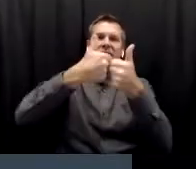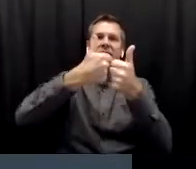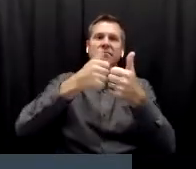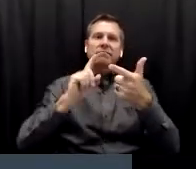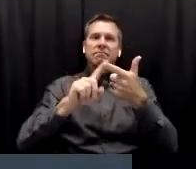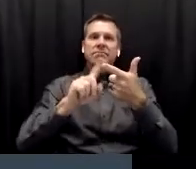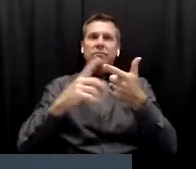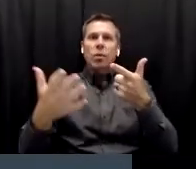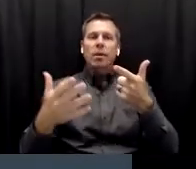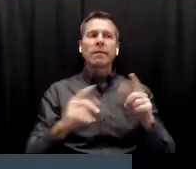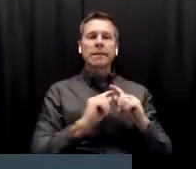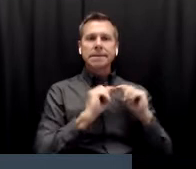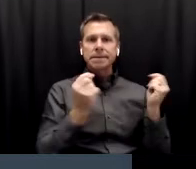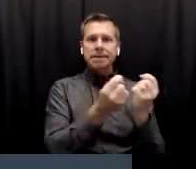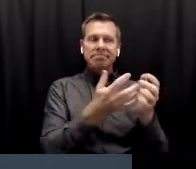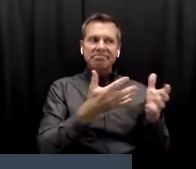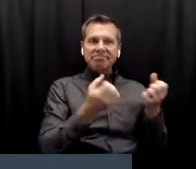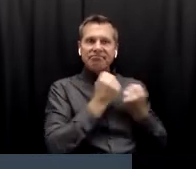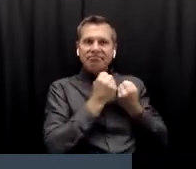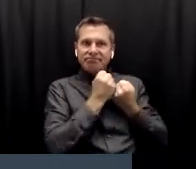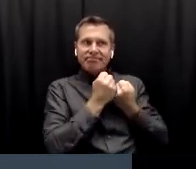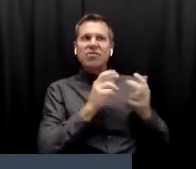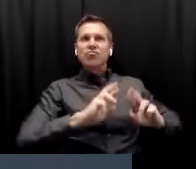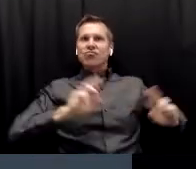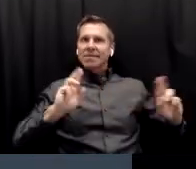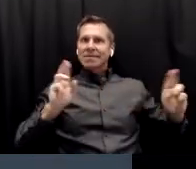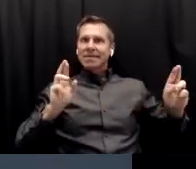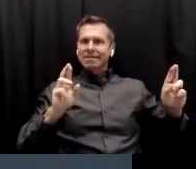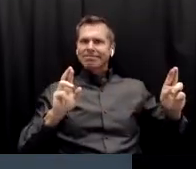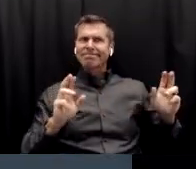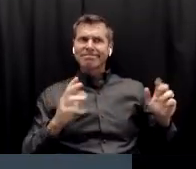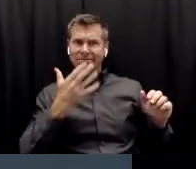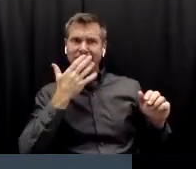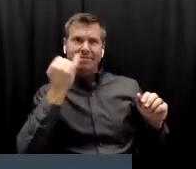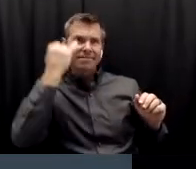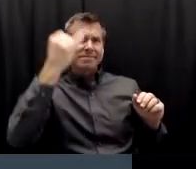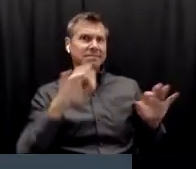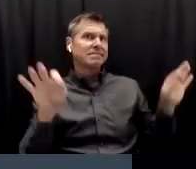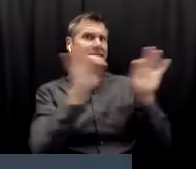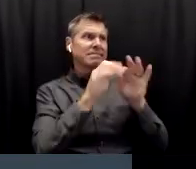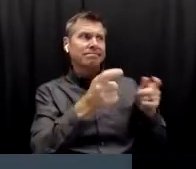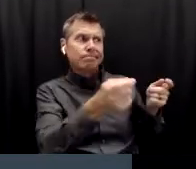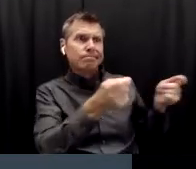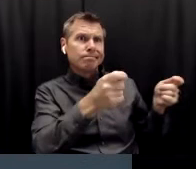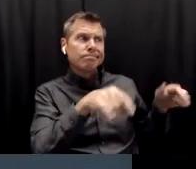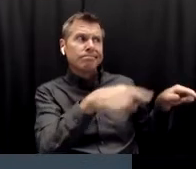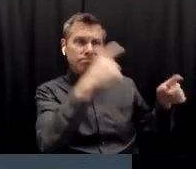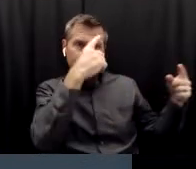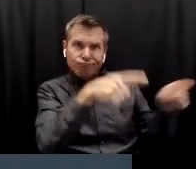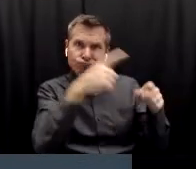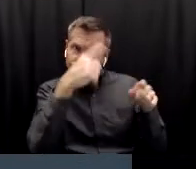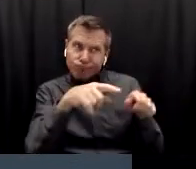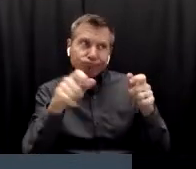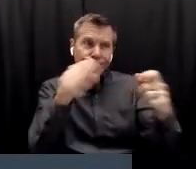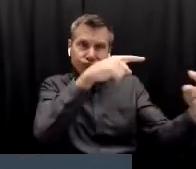this. So crew resource management, again, is a very important aspect to flying at night. We talked about the importance of a